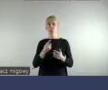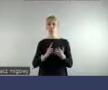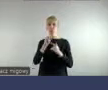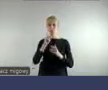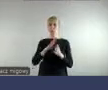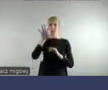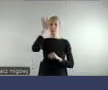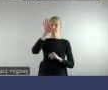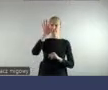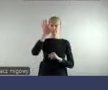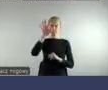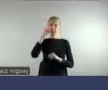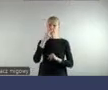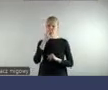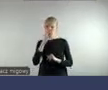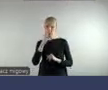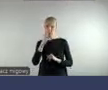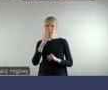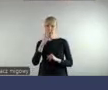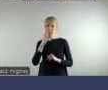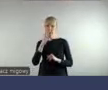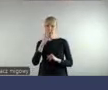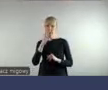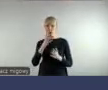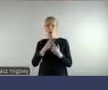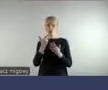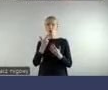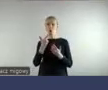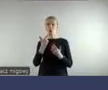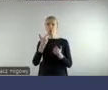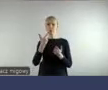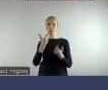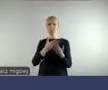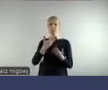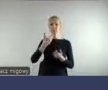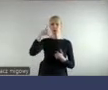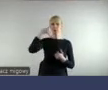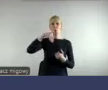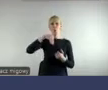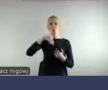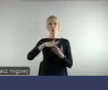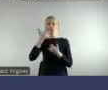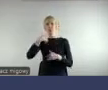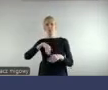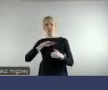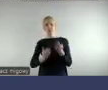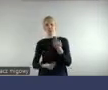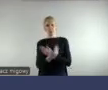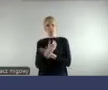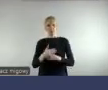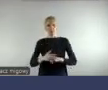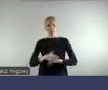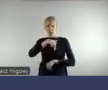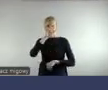see on the map, in the southeastern part of Norway. Next, please. The county